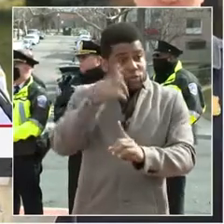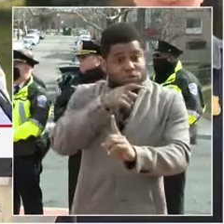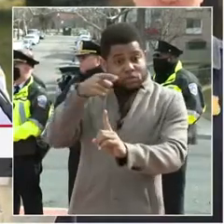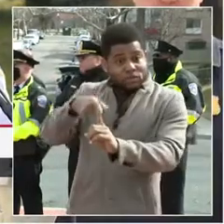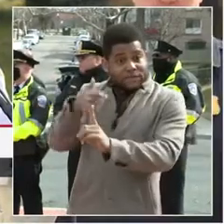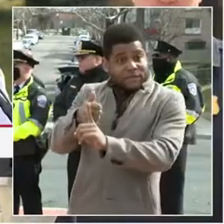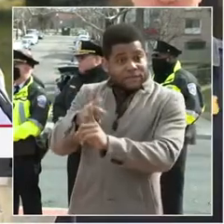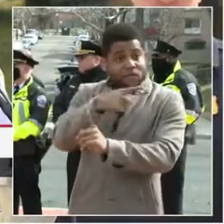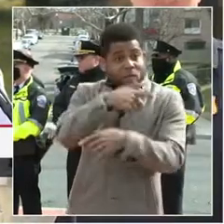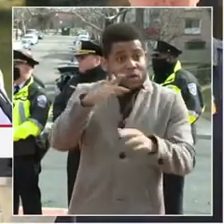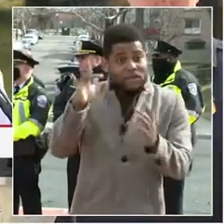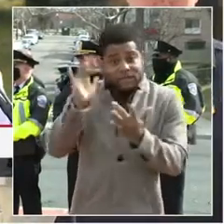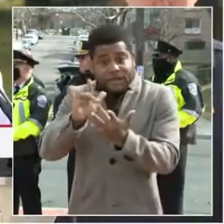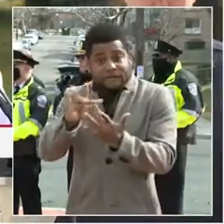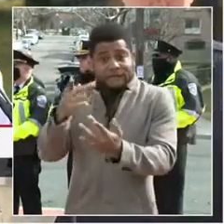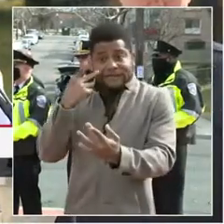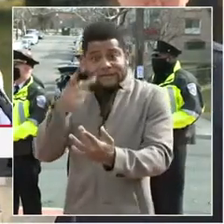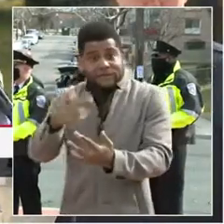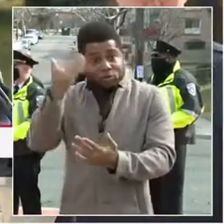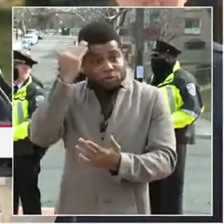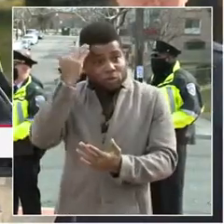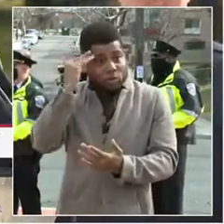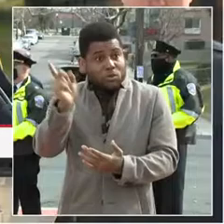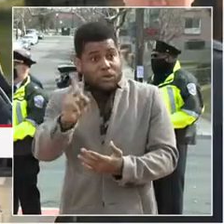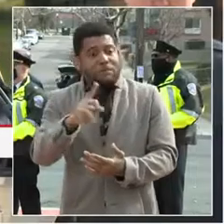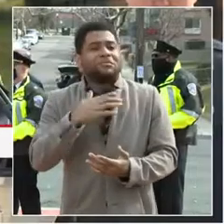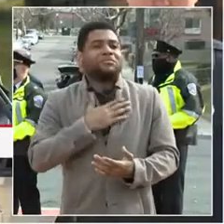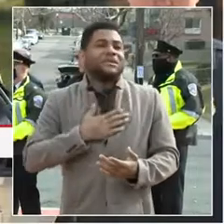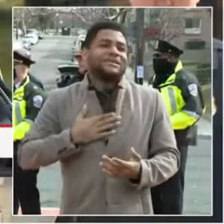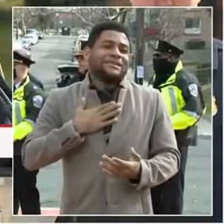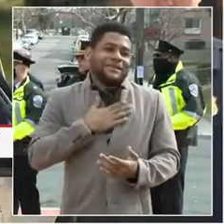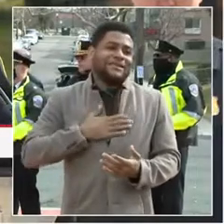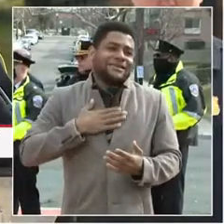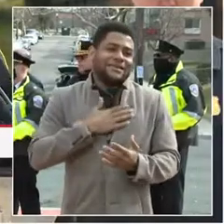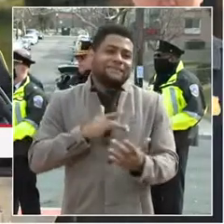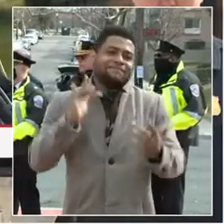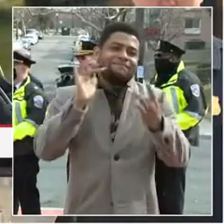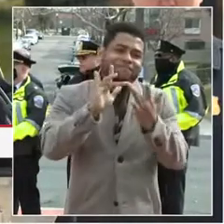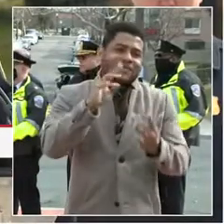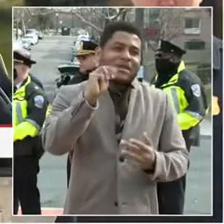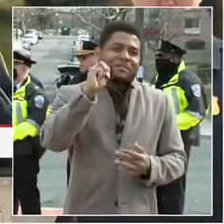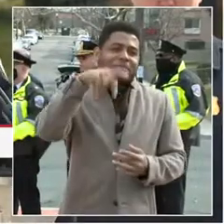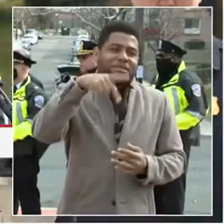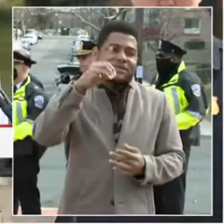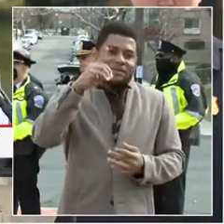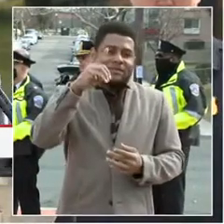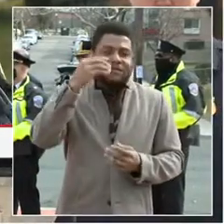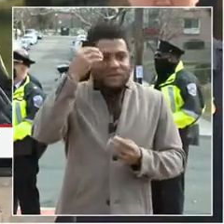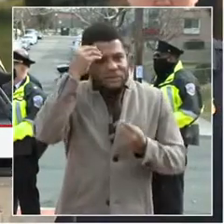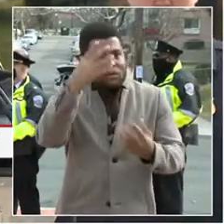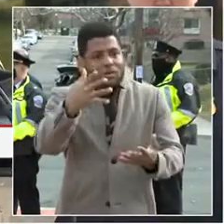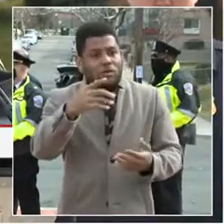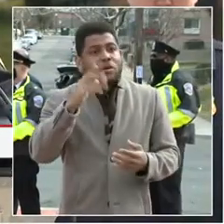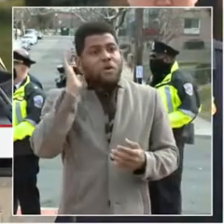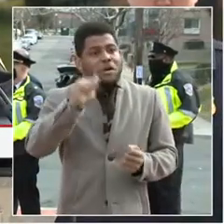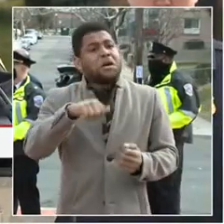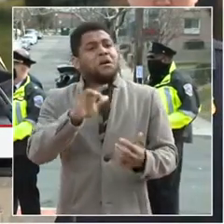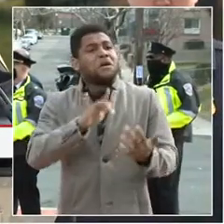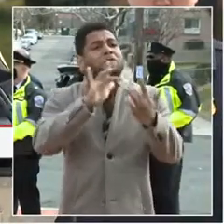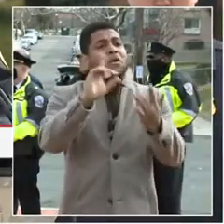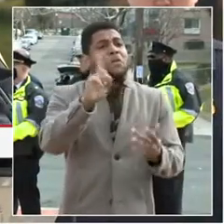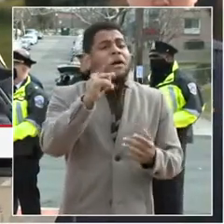Mr. Gerald Thomas, to please reach out to the Metropolitan Police Department. You can contact us on